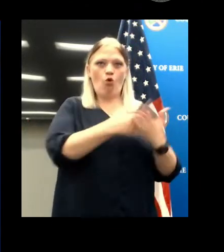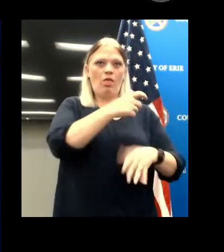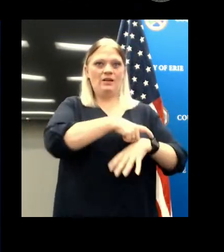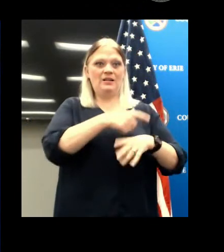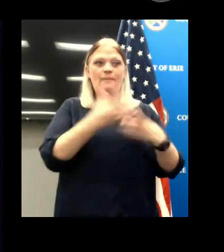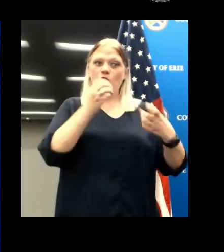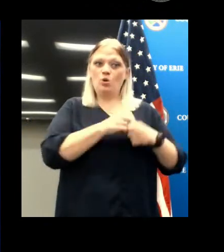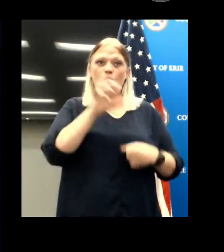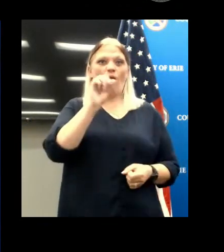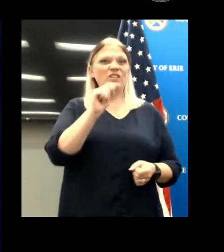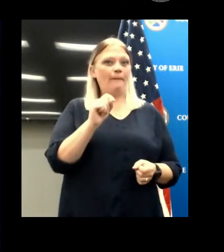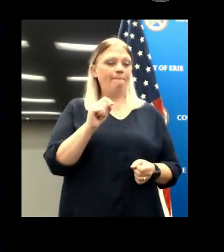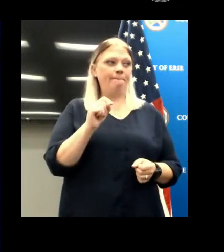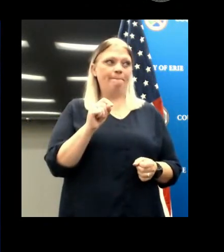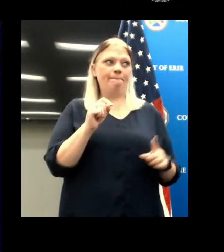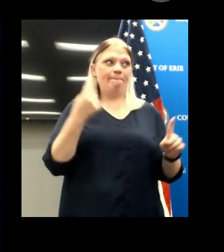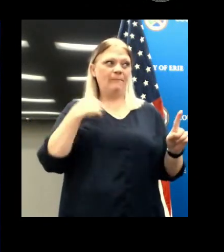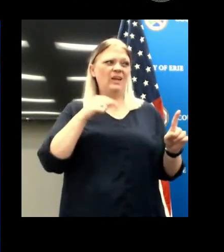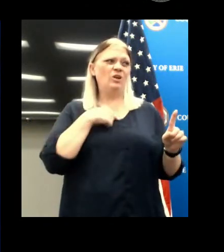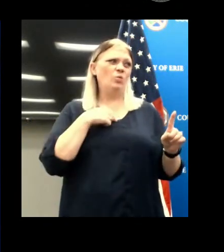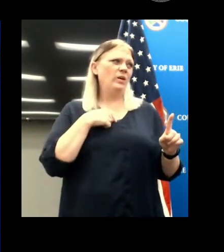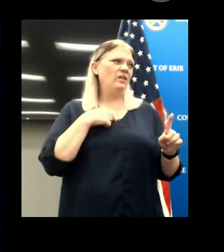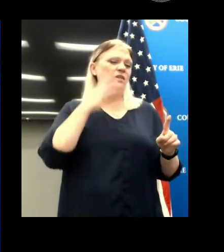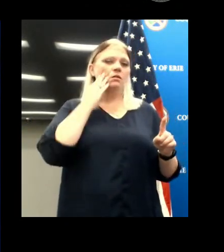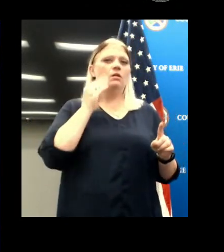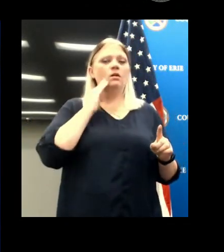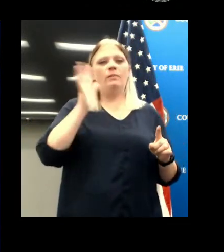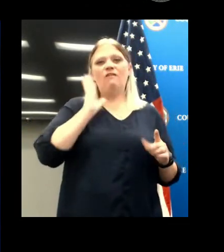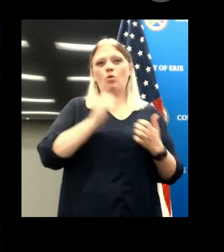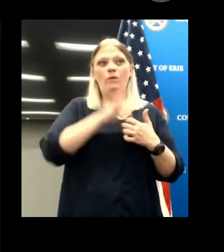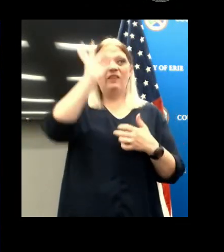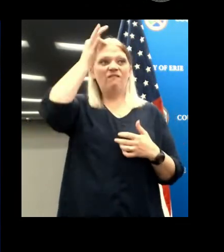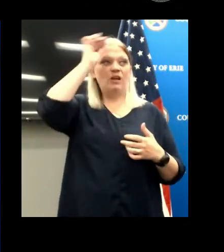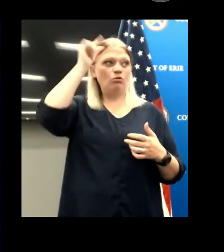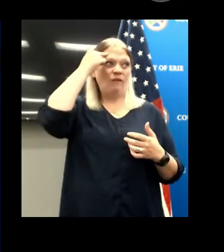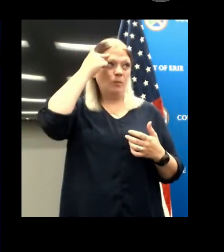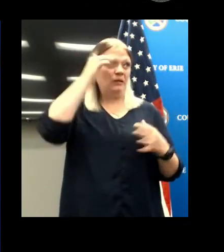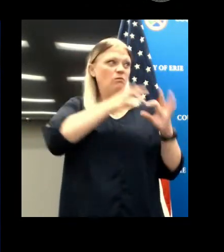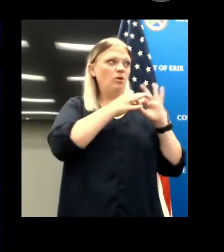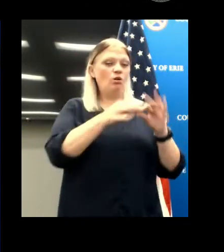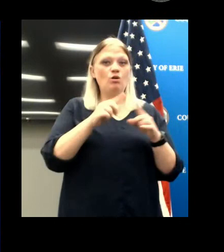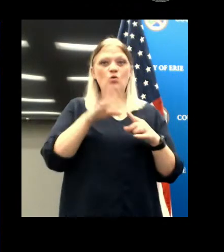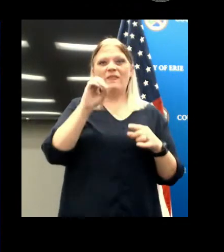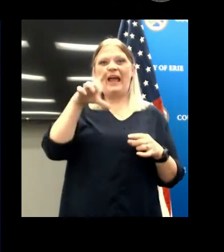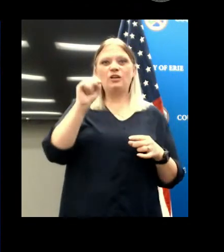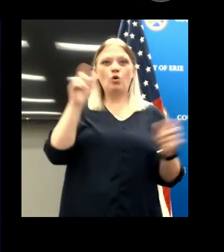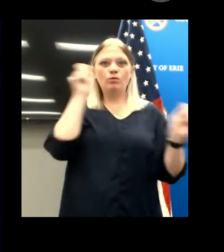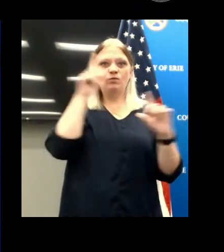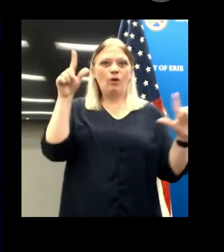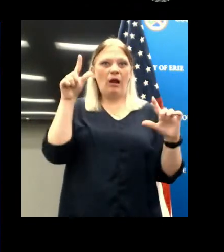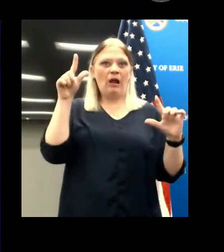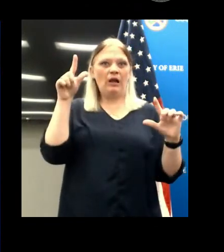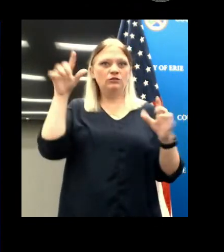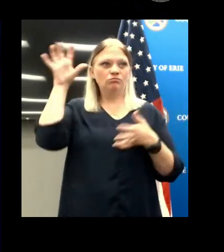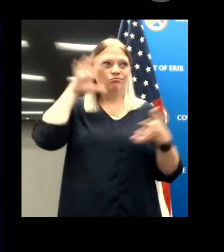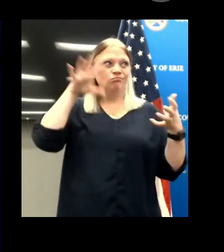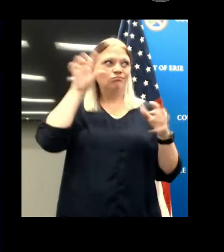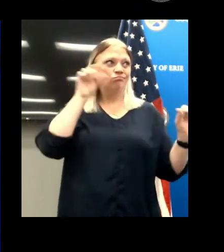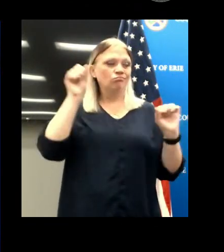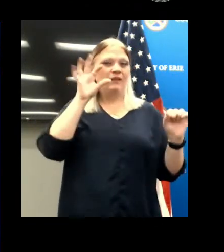their overtime. And we've gone through this before with the federal government with regards to the October surprise storm and the